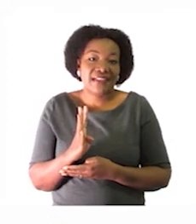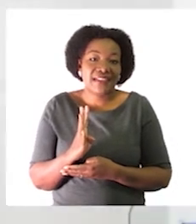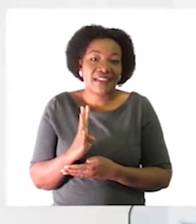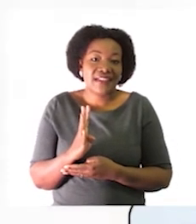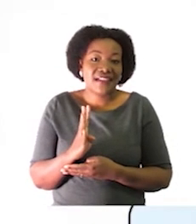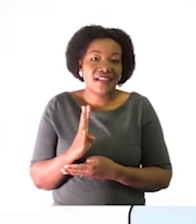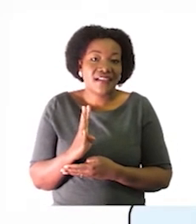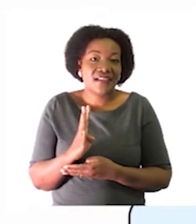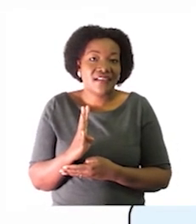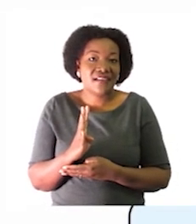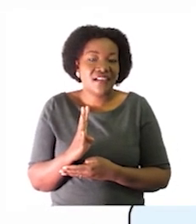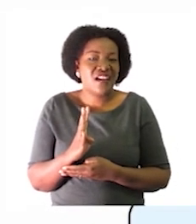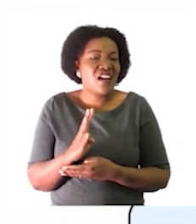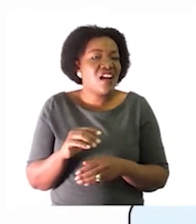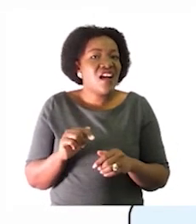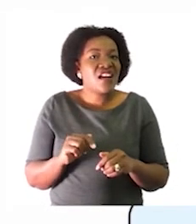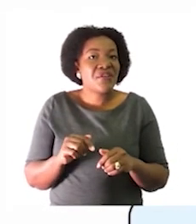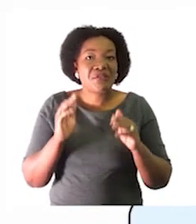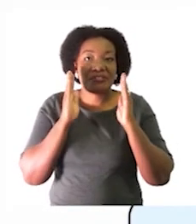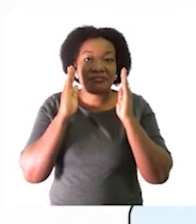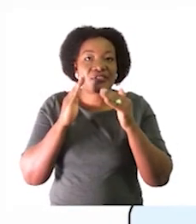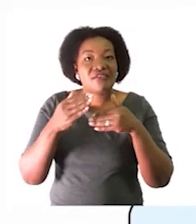Now we are going to do rounding off.